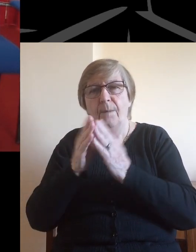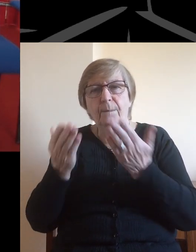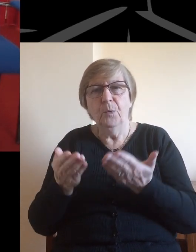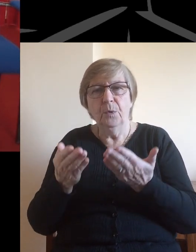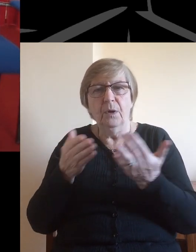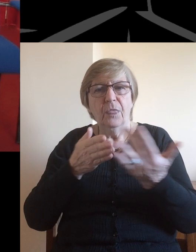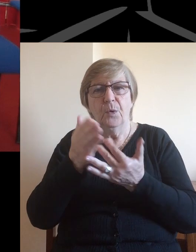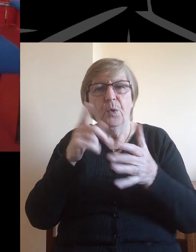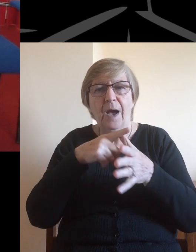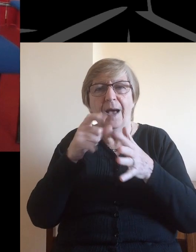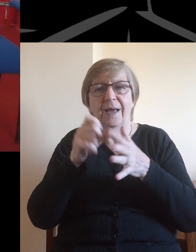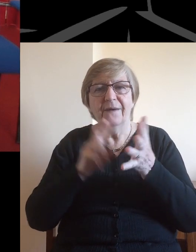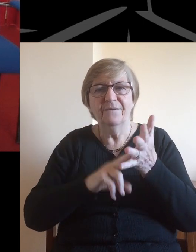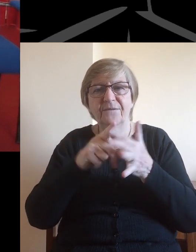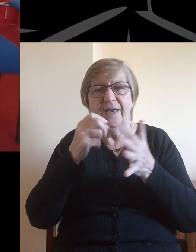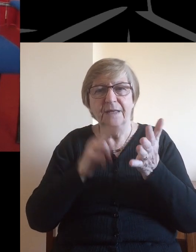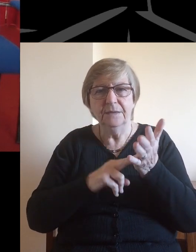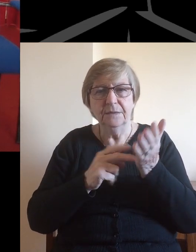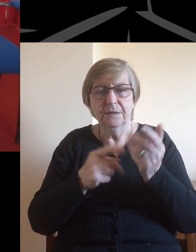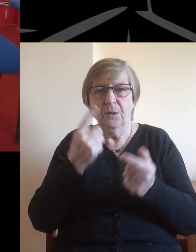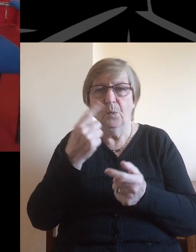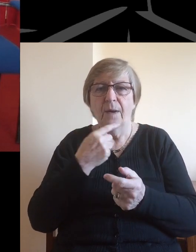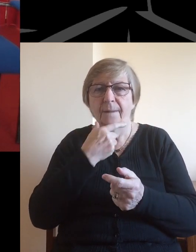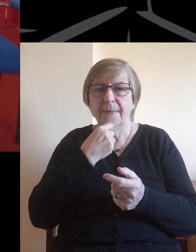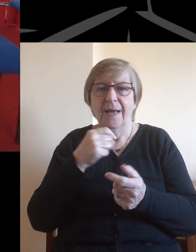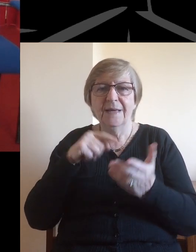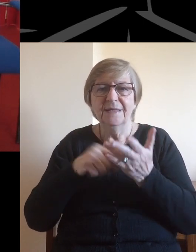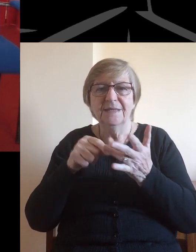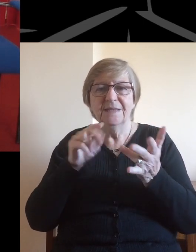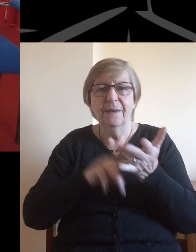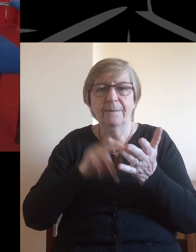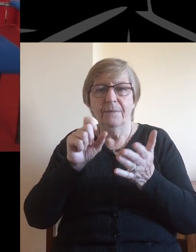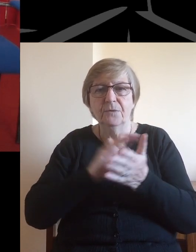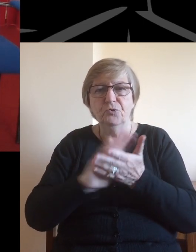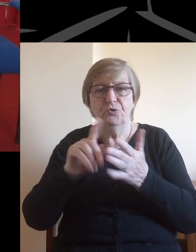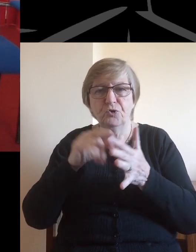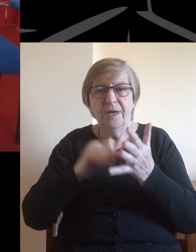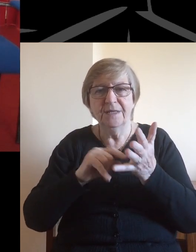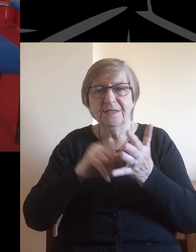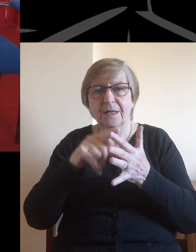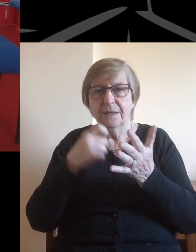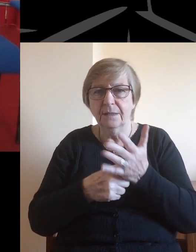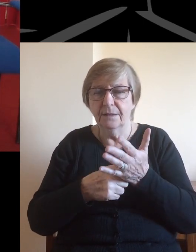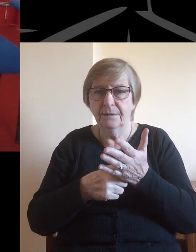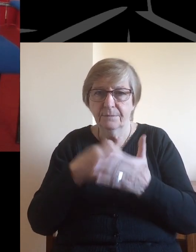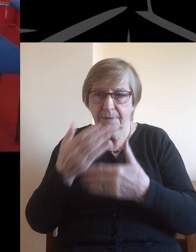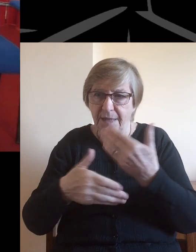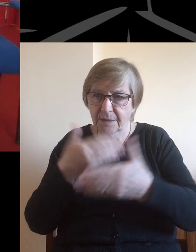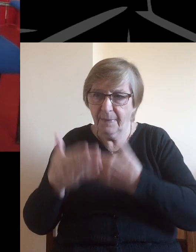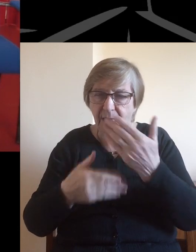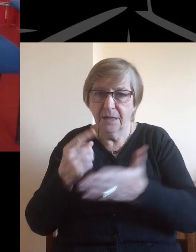season, Tim Chester gives us this summary of Jesus.